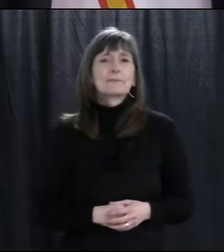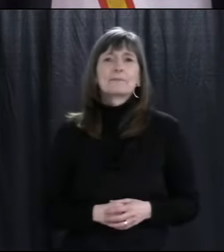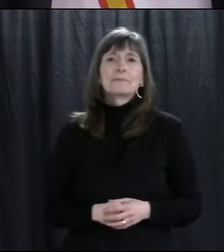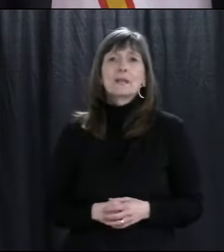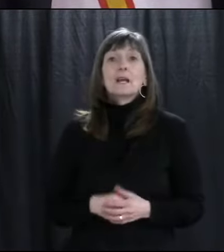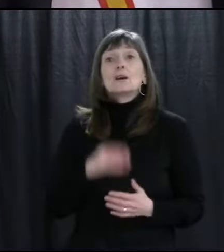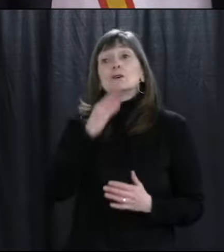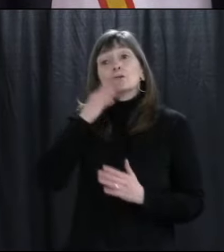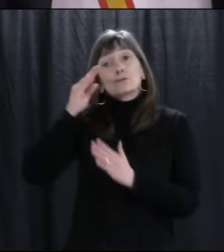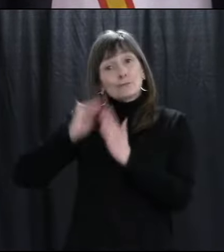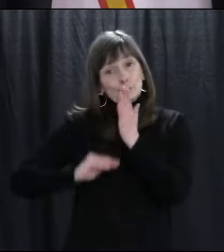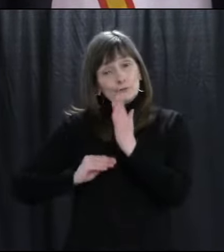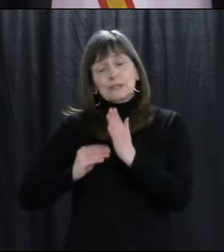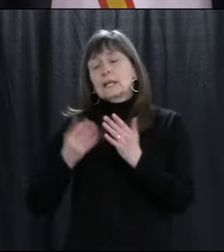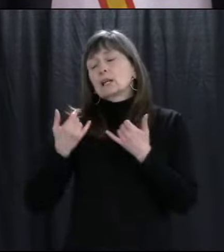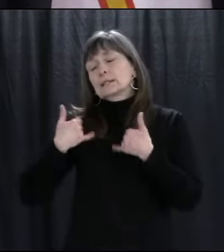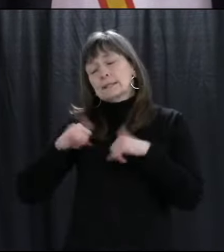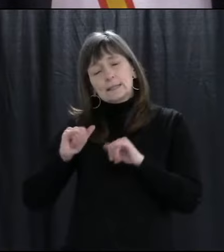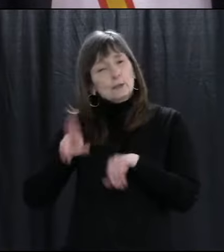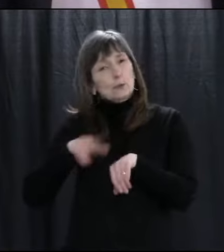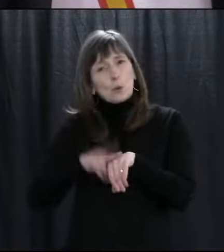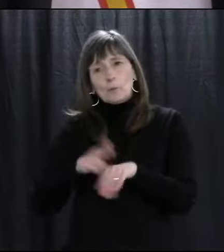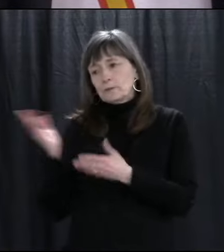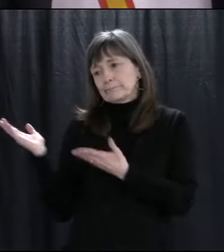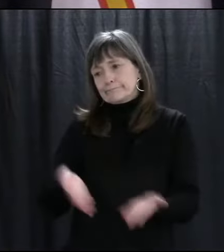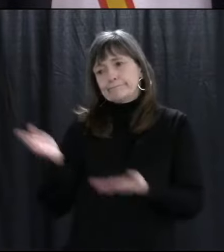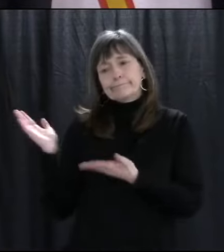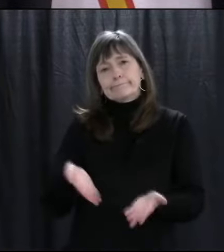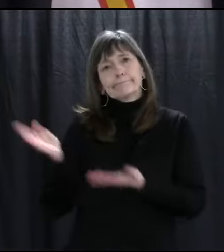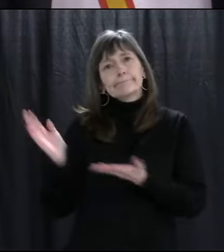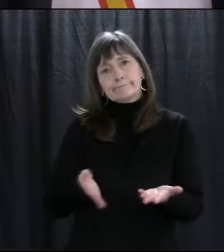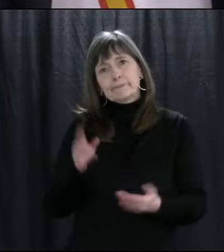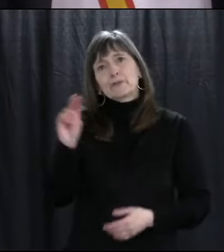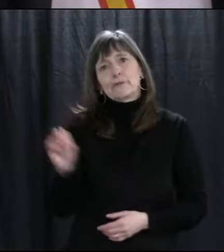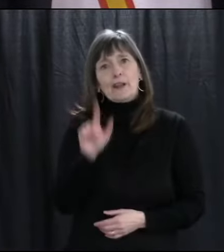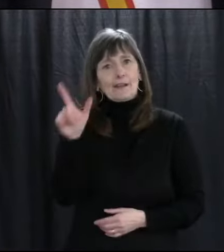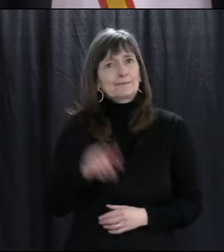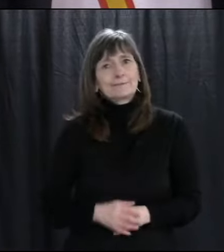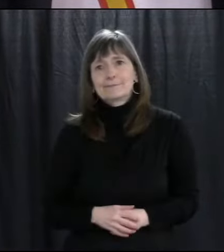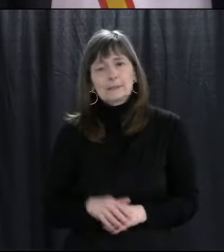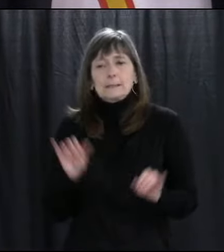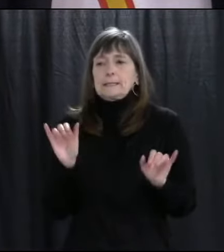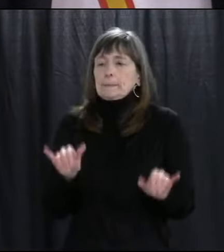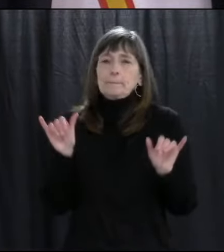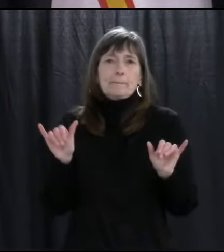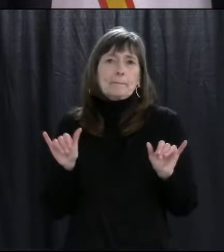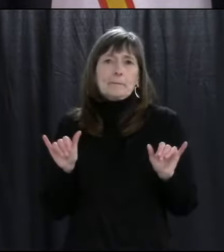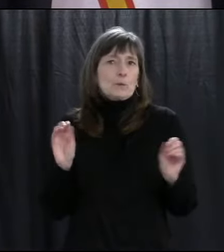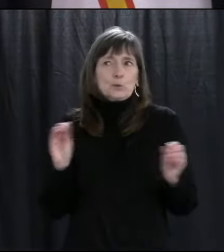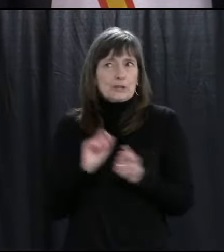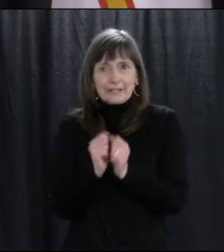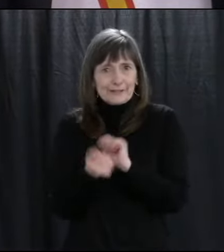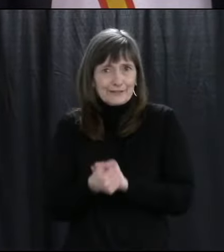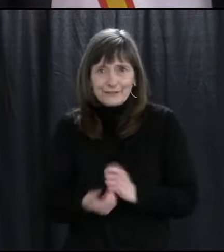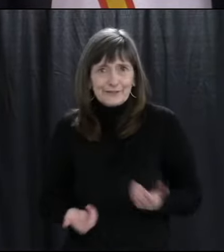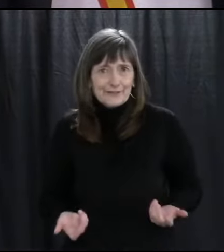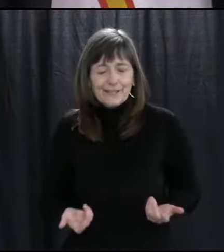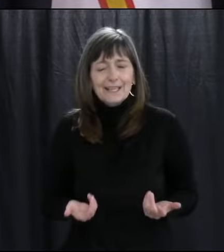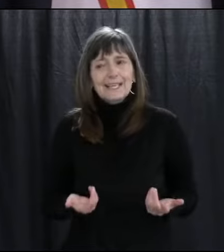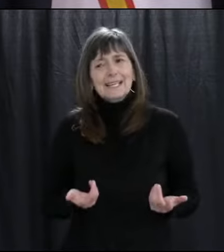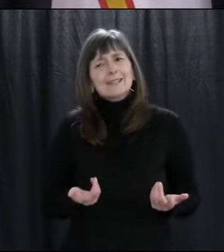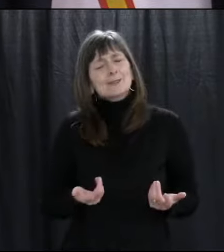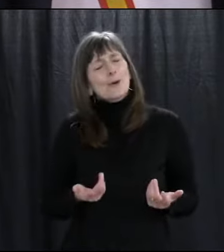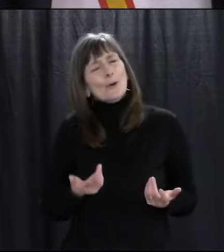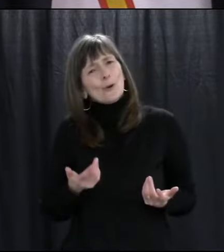and goods are still coming in as they normally would. That traffic has not been changed. So I think people